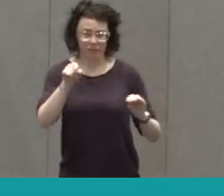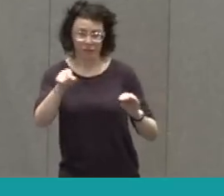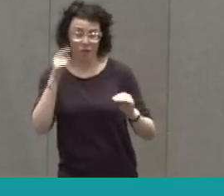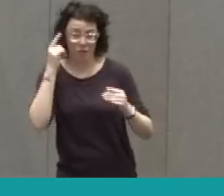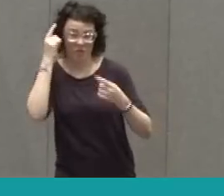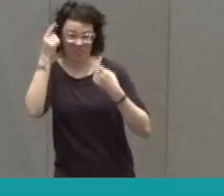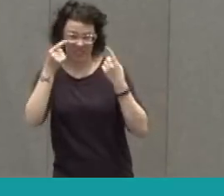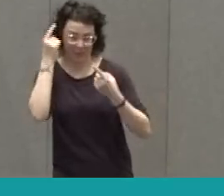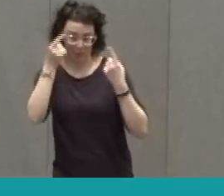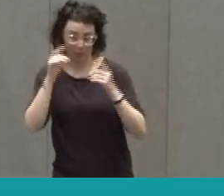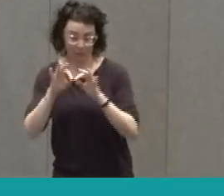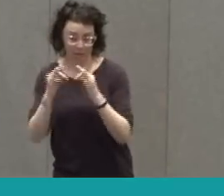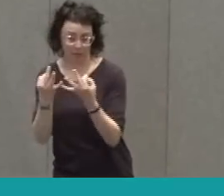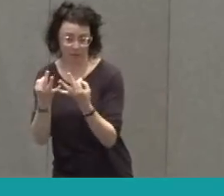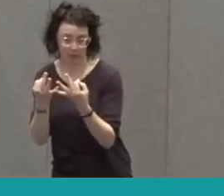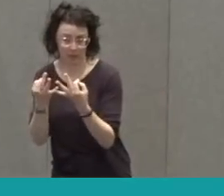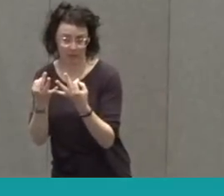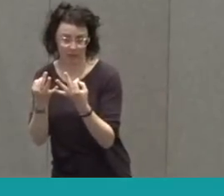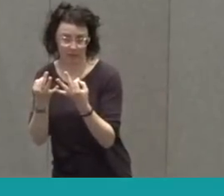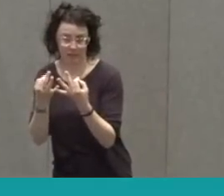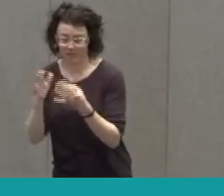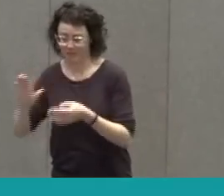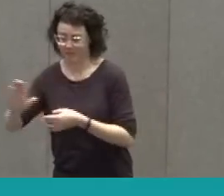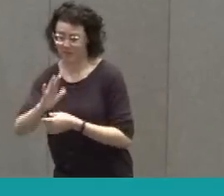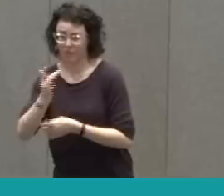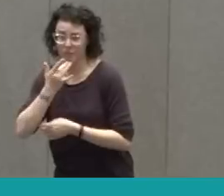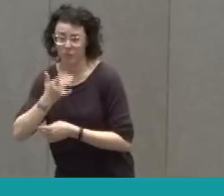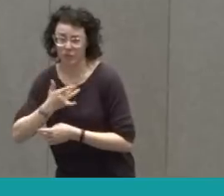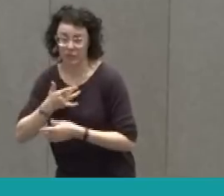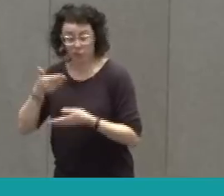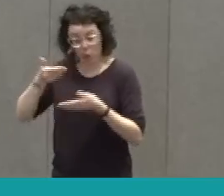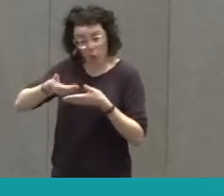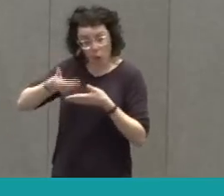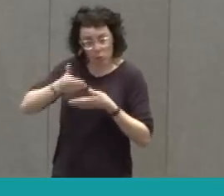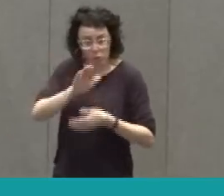close by, or your relatives' birthdays, siblings?